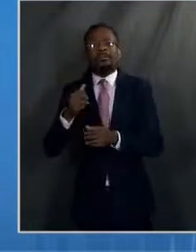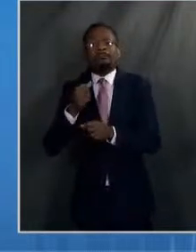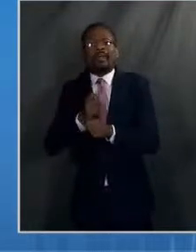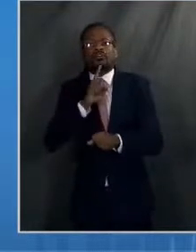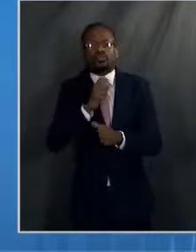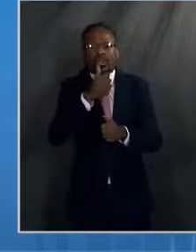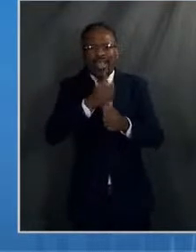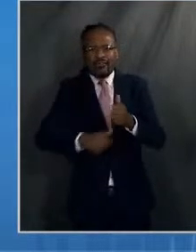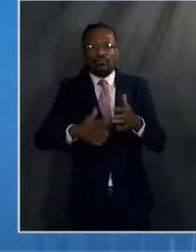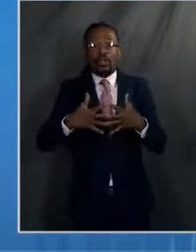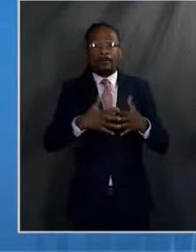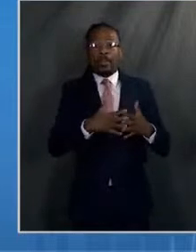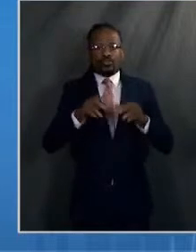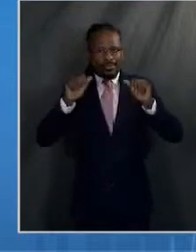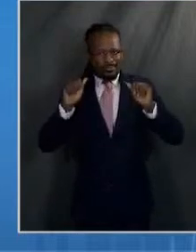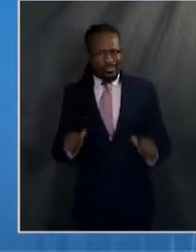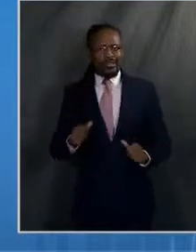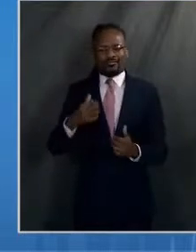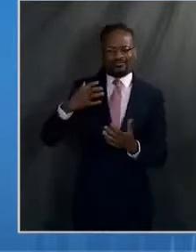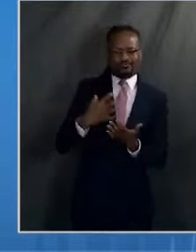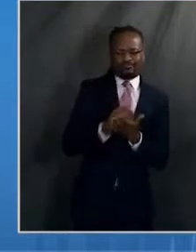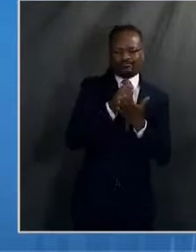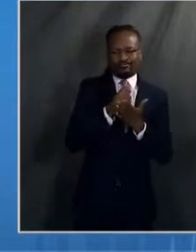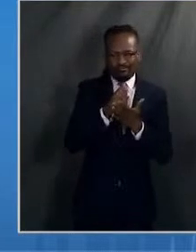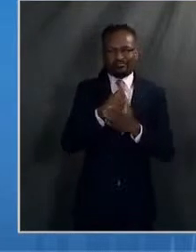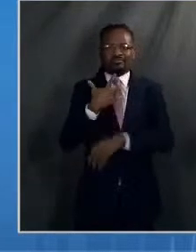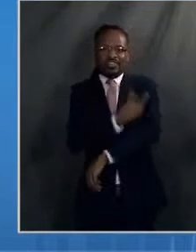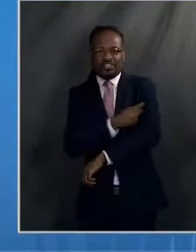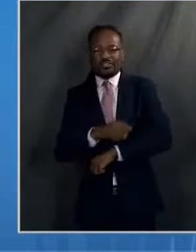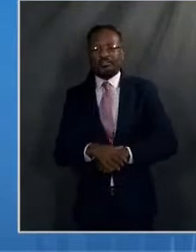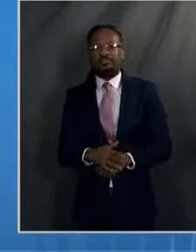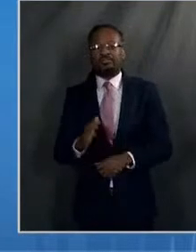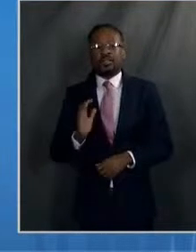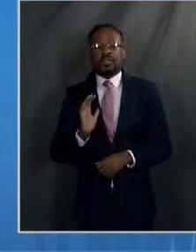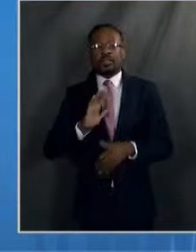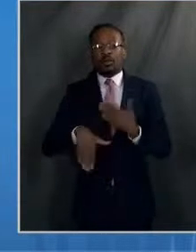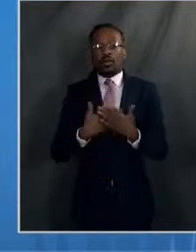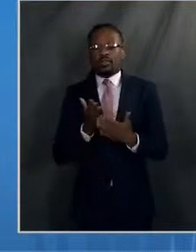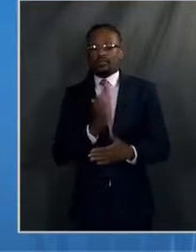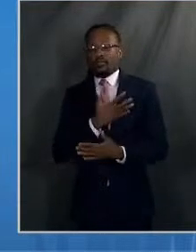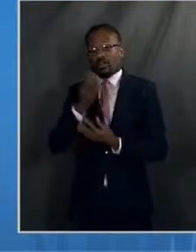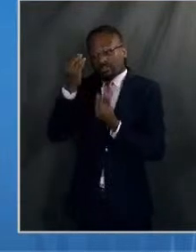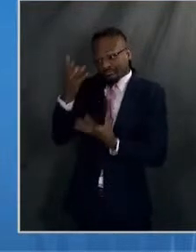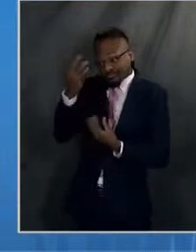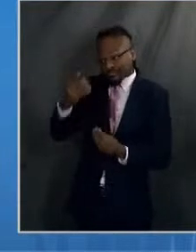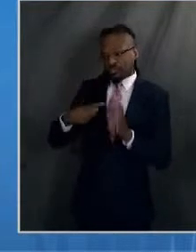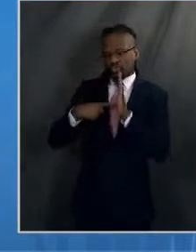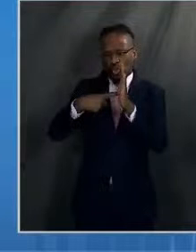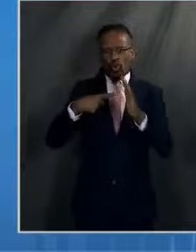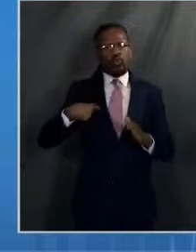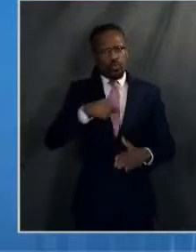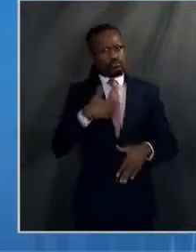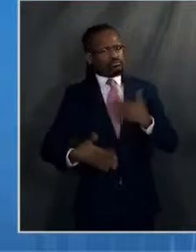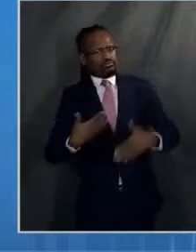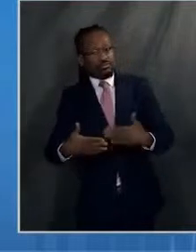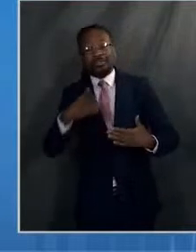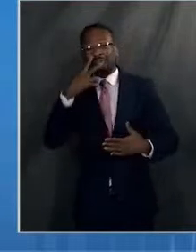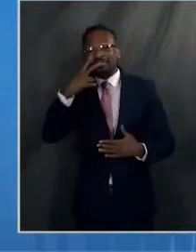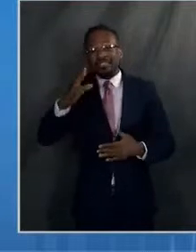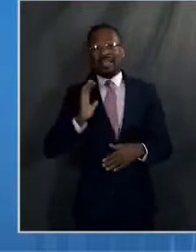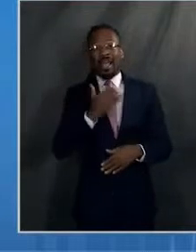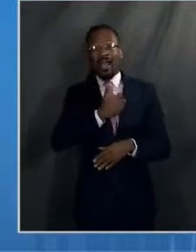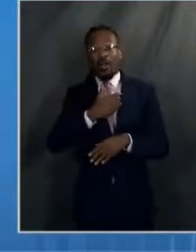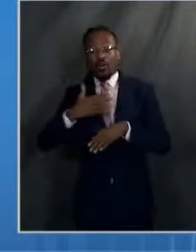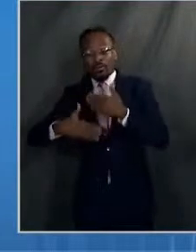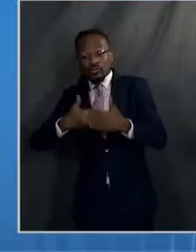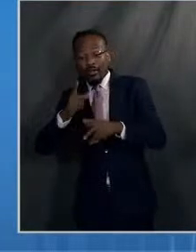vaccinated. And the data shows that we are making progress. As you can see on our vaccination progress report,